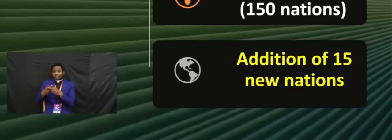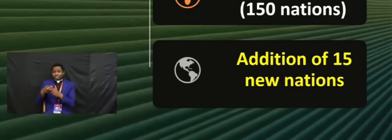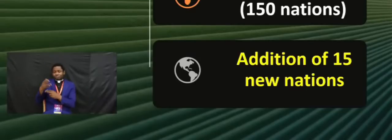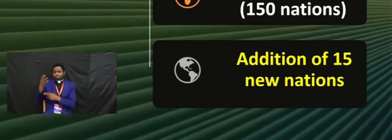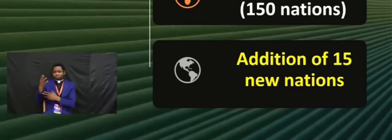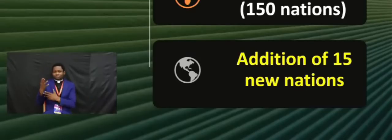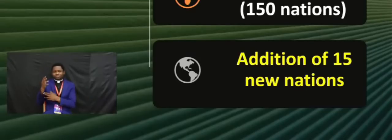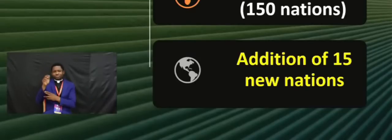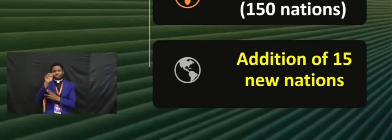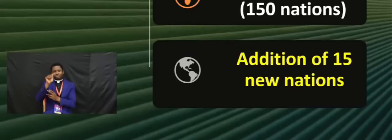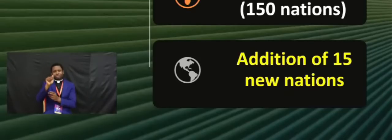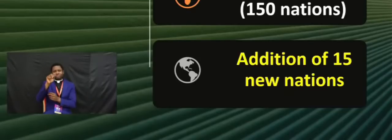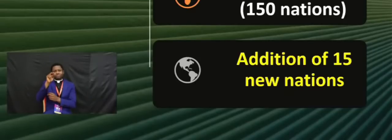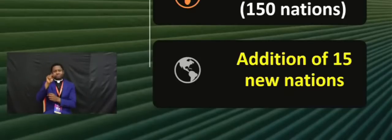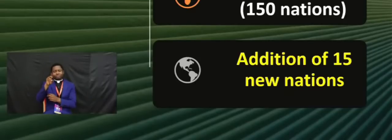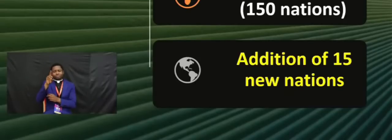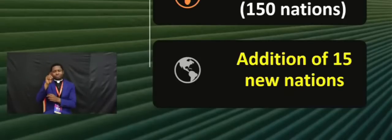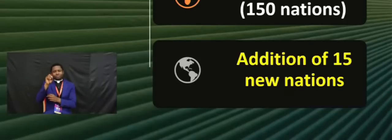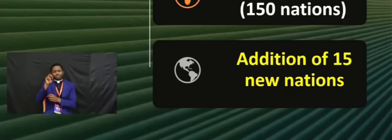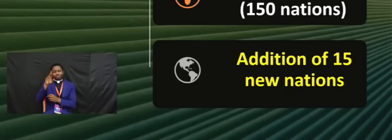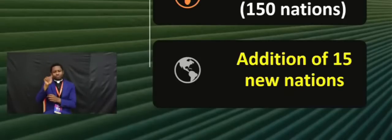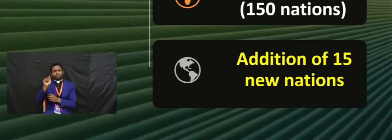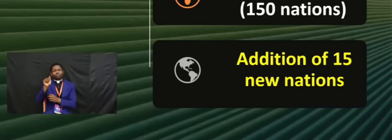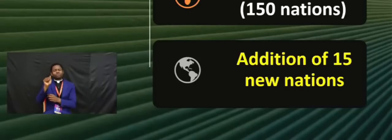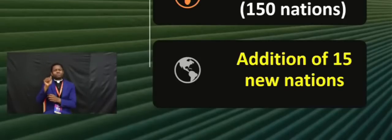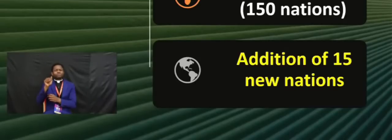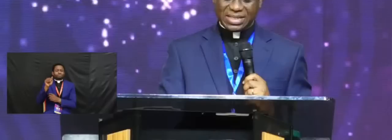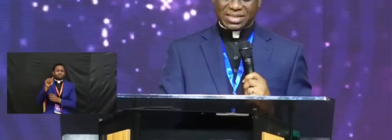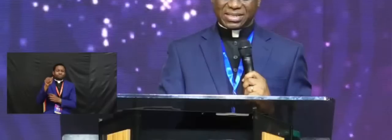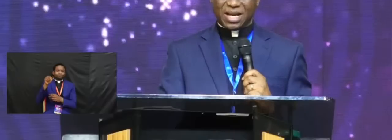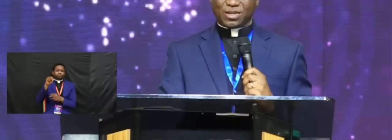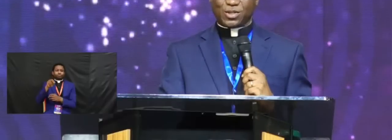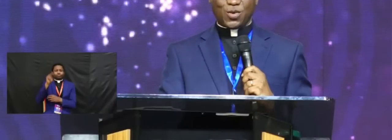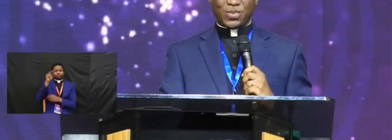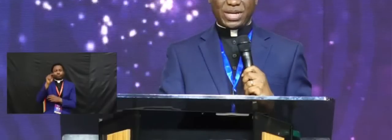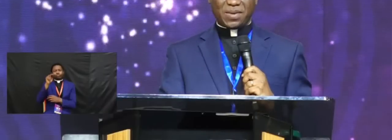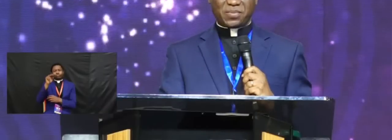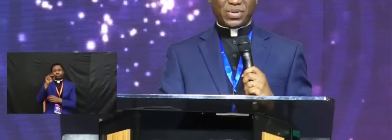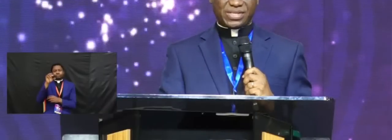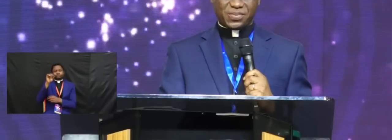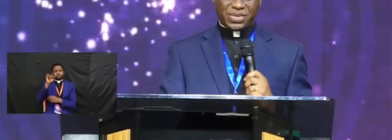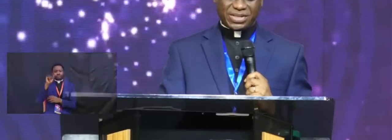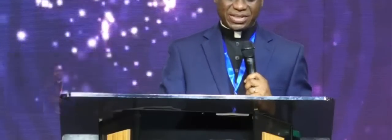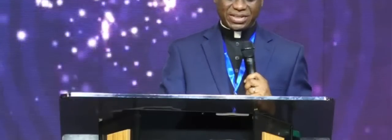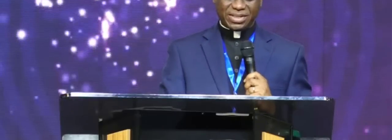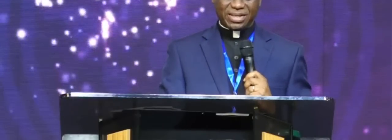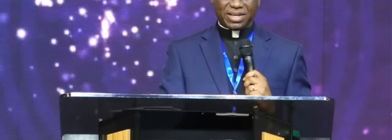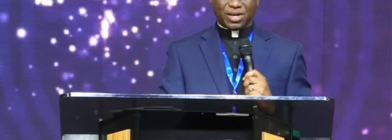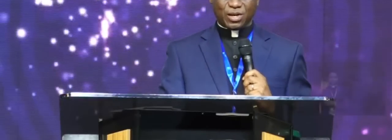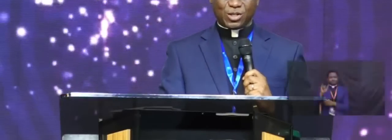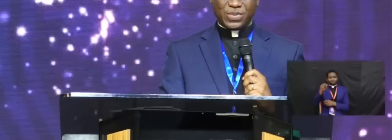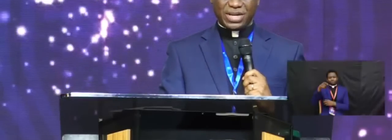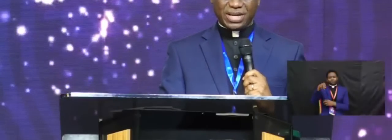Iceland, Leonia, North Cyprus, South Tommy and Principi,